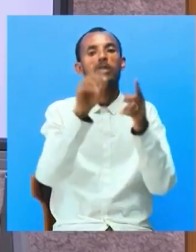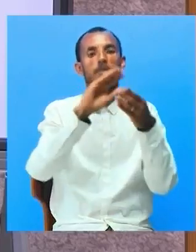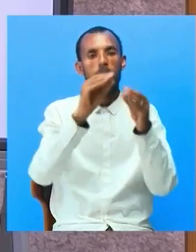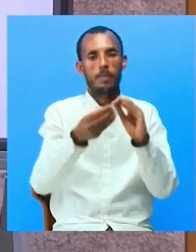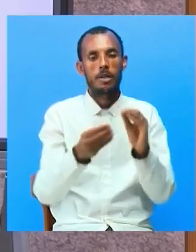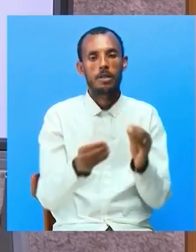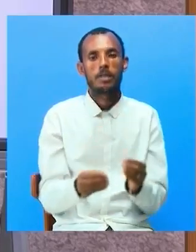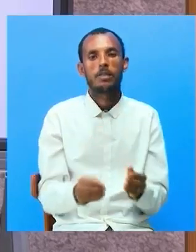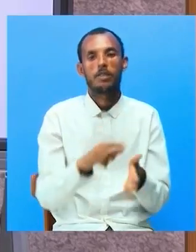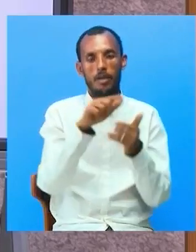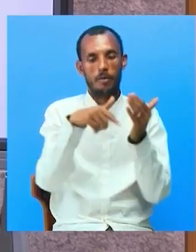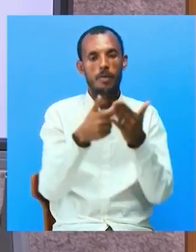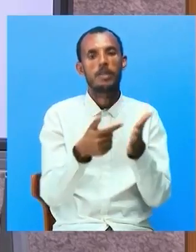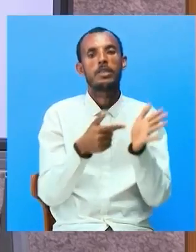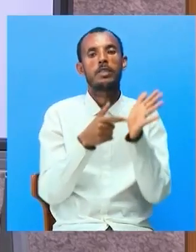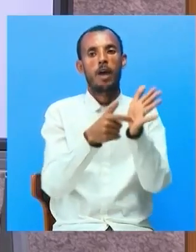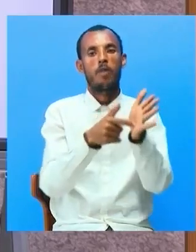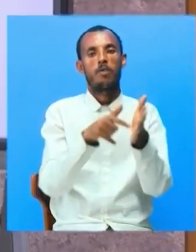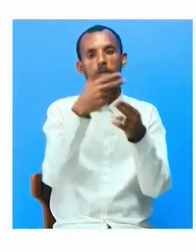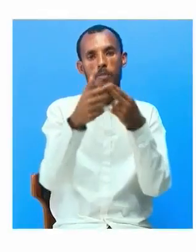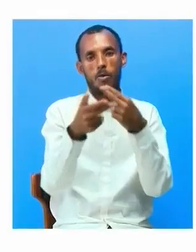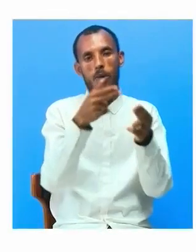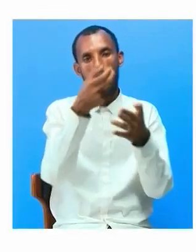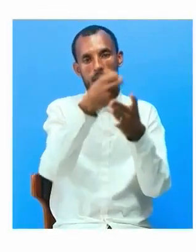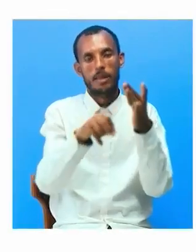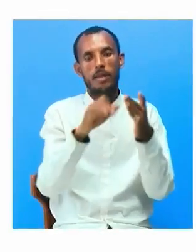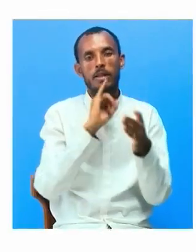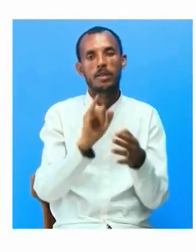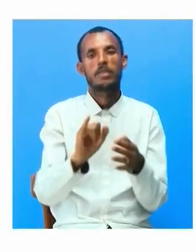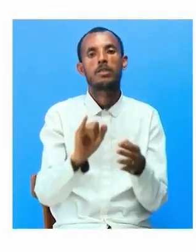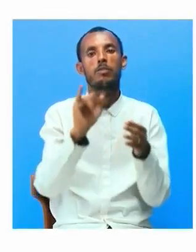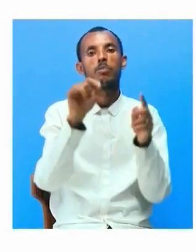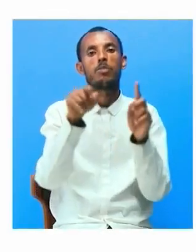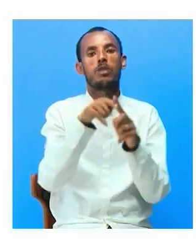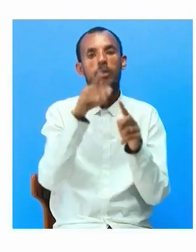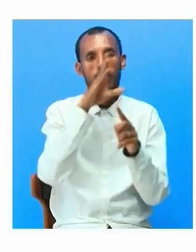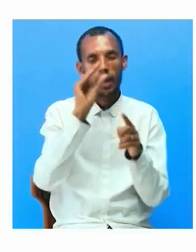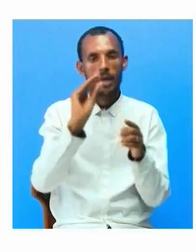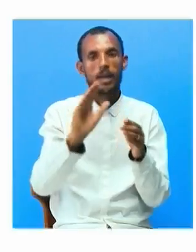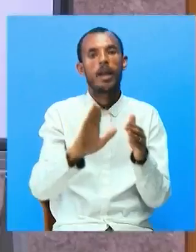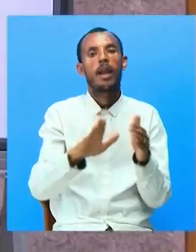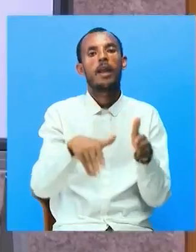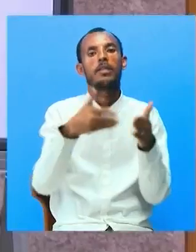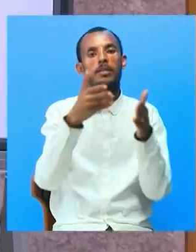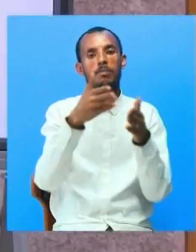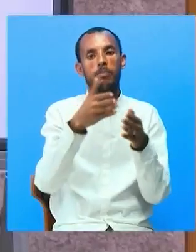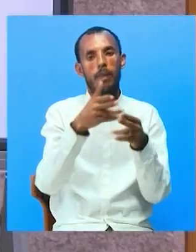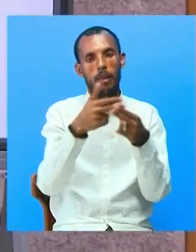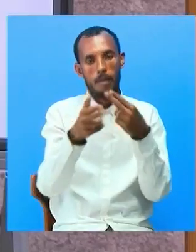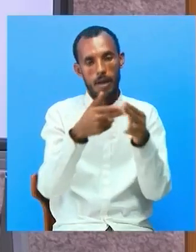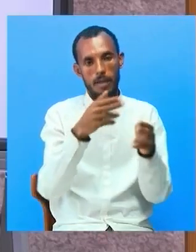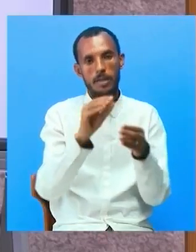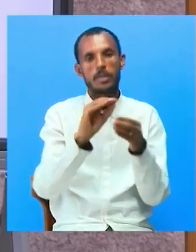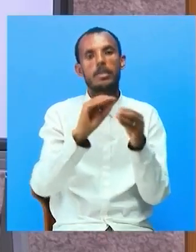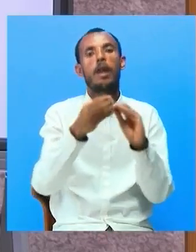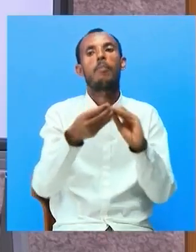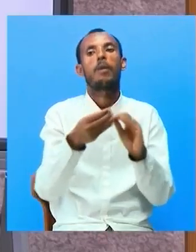positive. Therefore, the sign of the product of these numbers is positive, and then let's multiply the